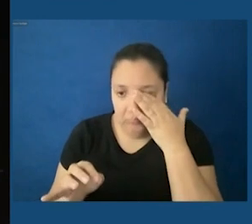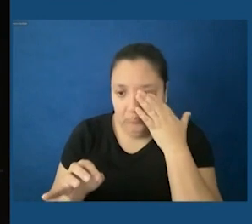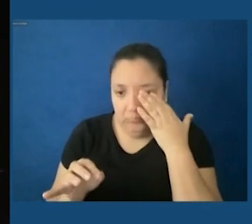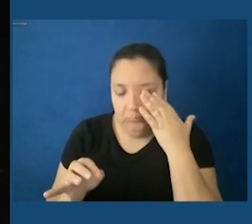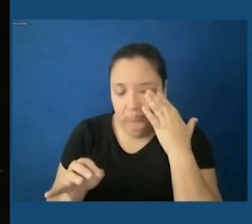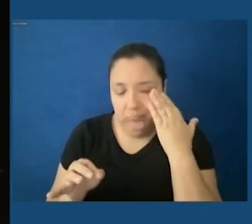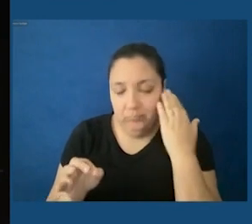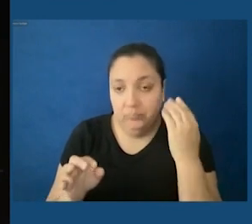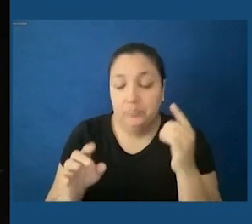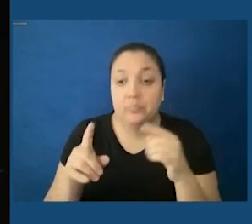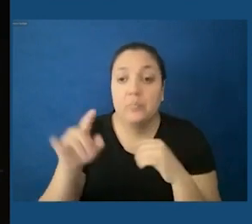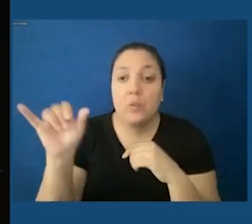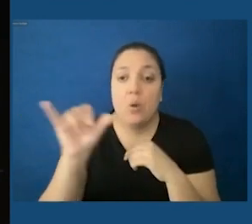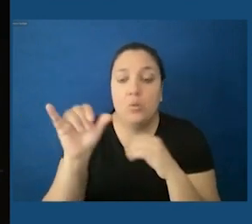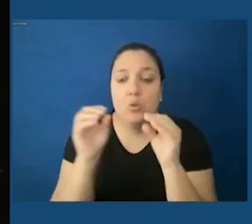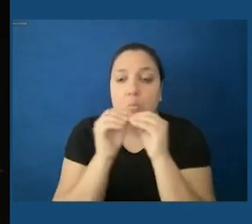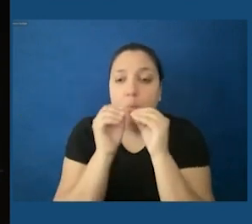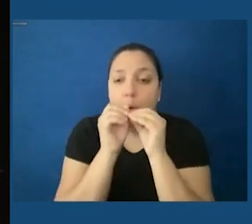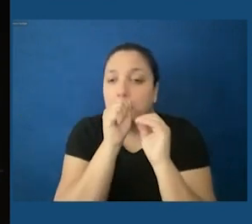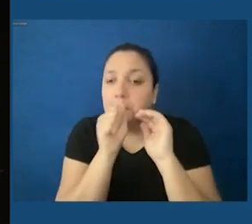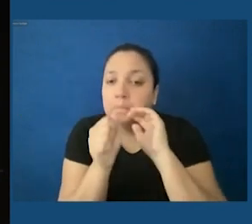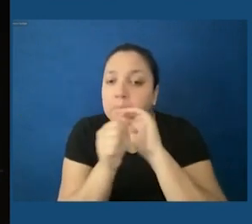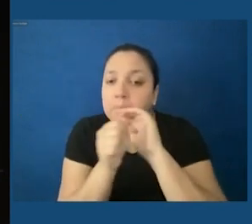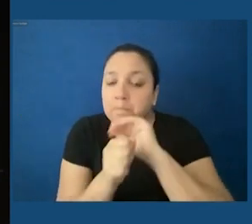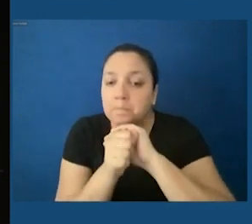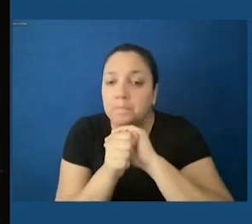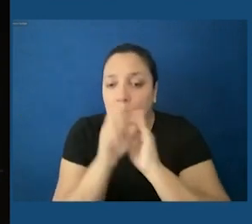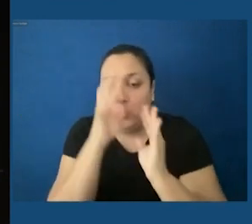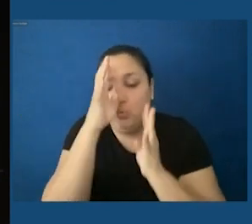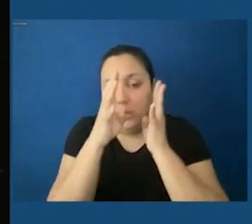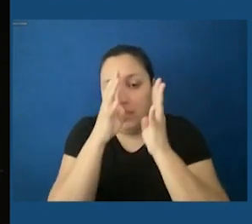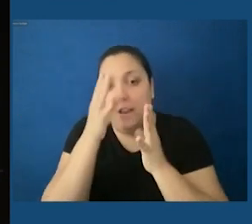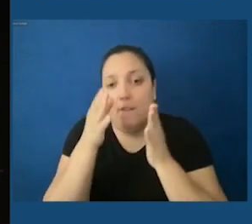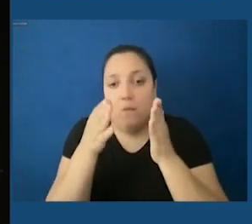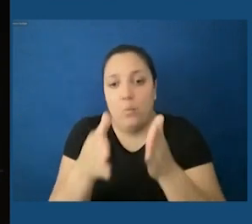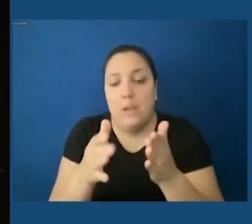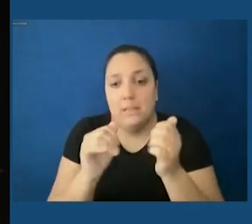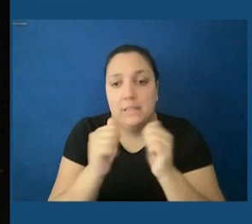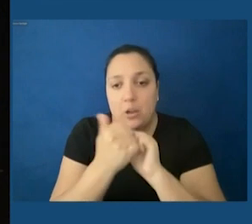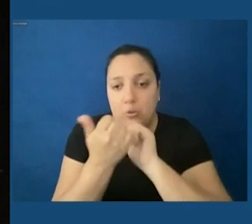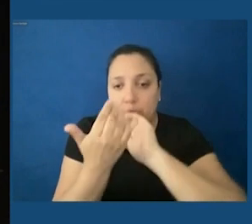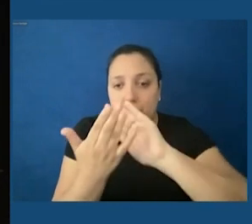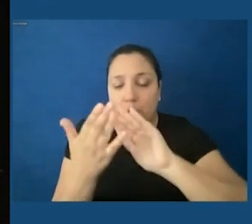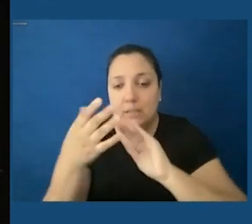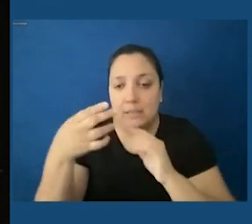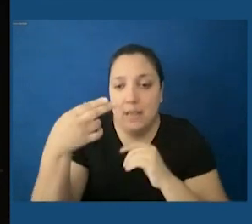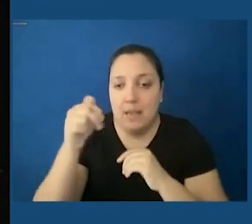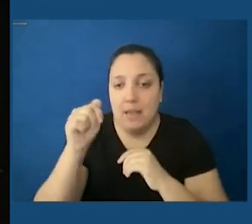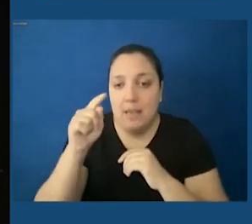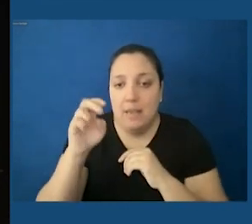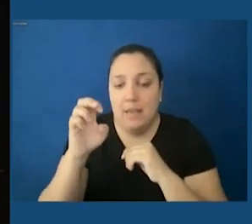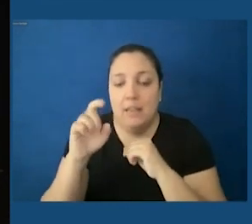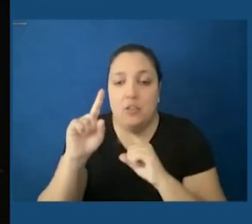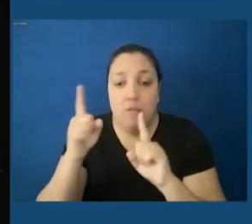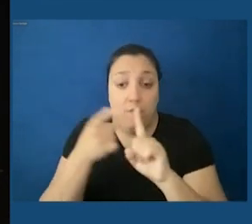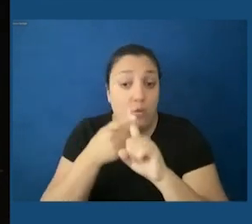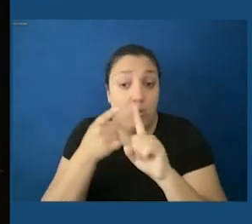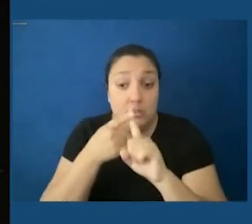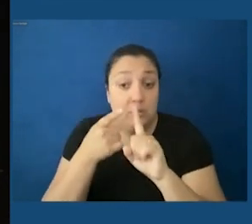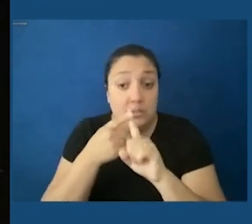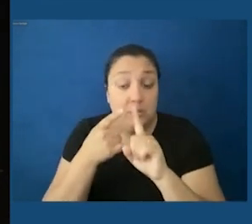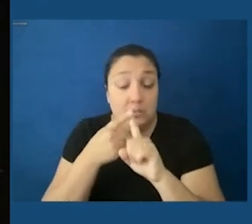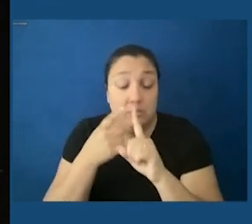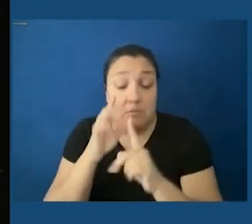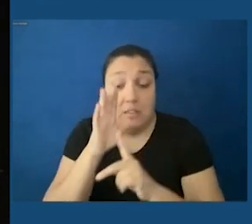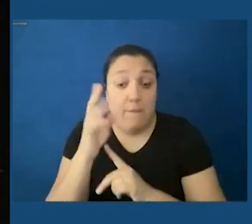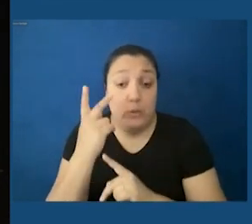other discrete, more creative ways of directly addressing hate. We brought the first of its kind